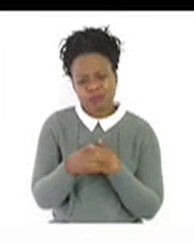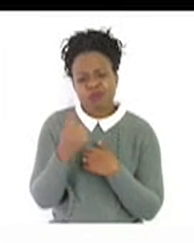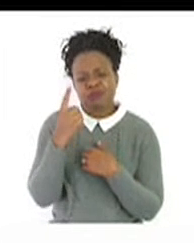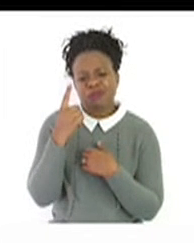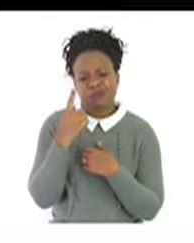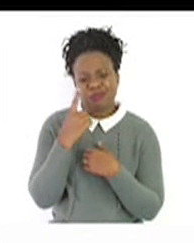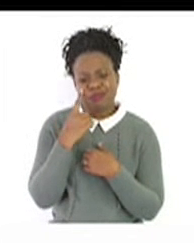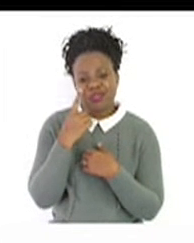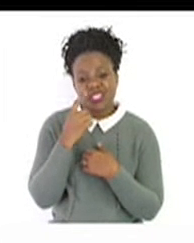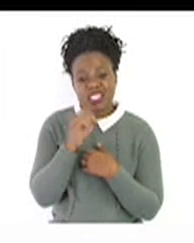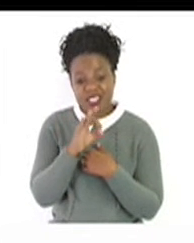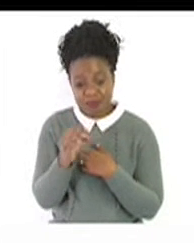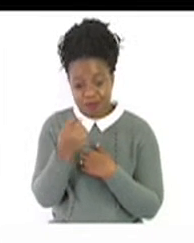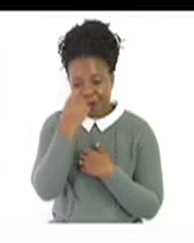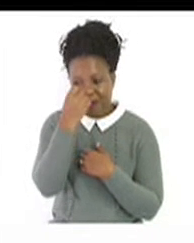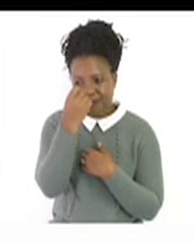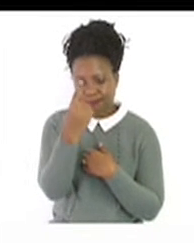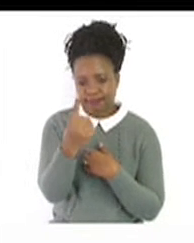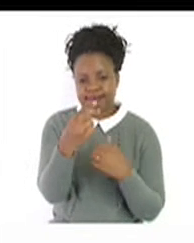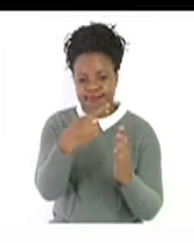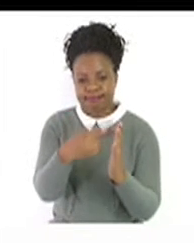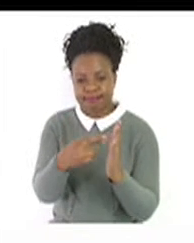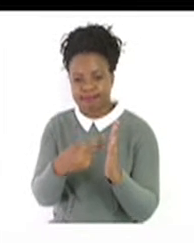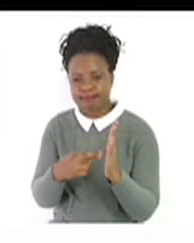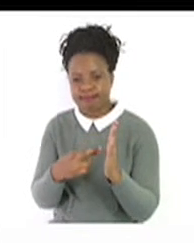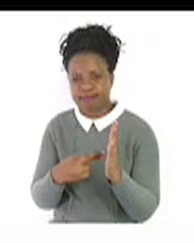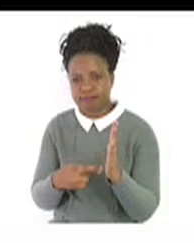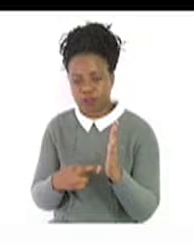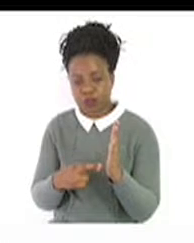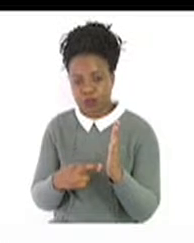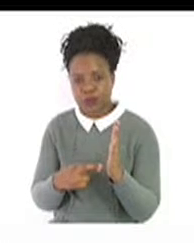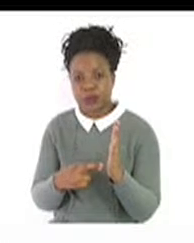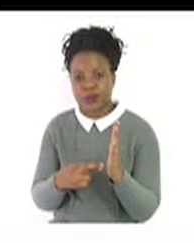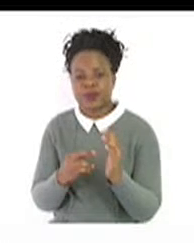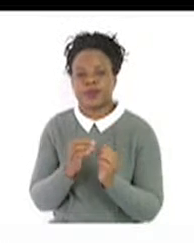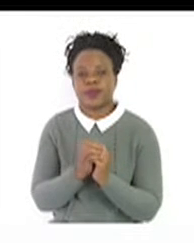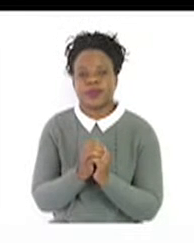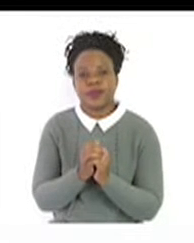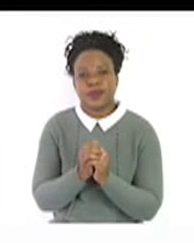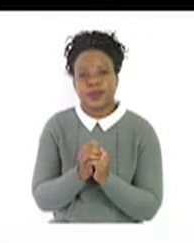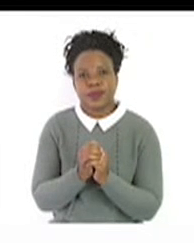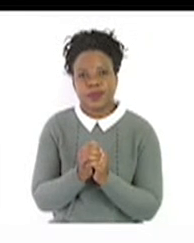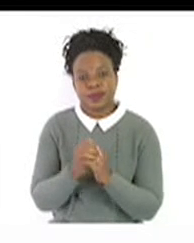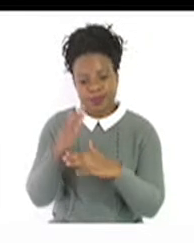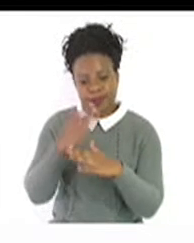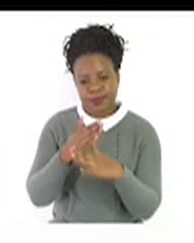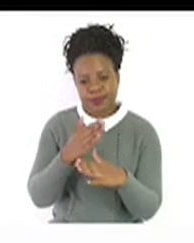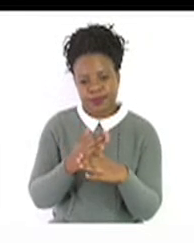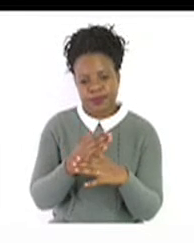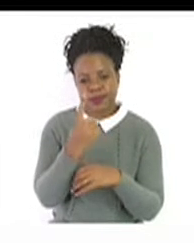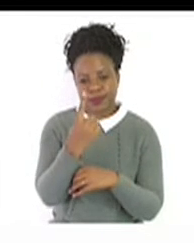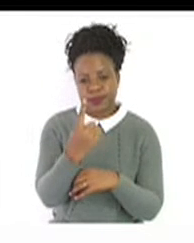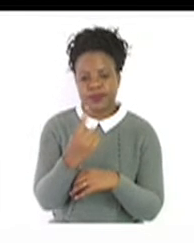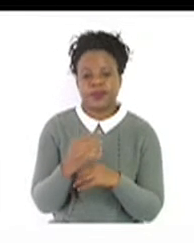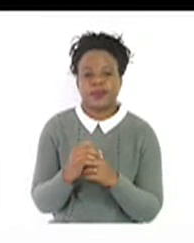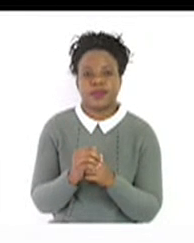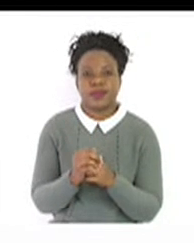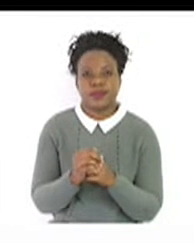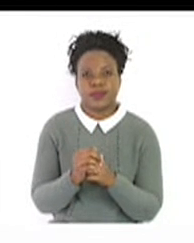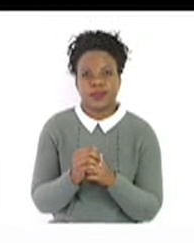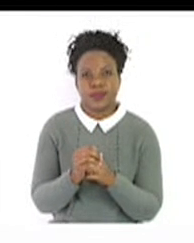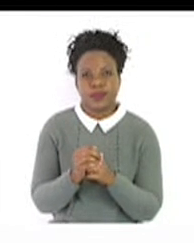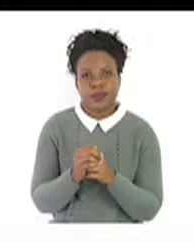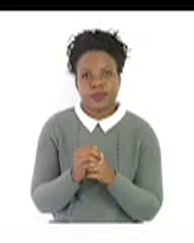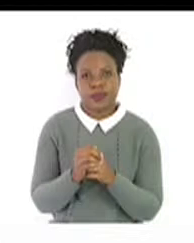the rules that we were doing on page 3. Activity 1. For most